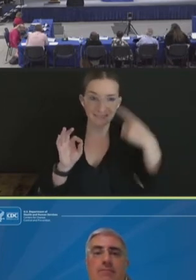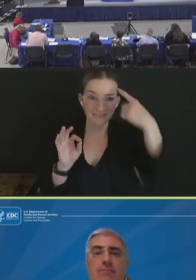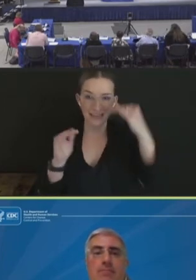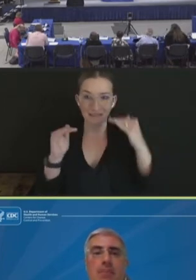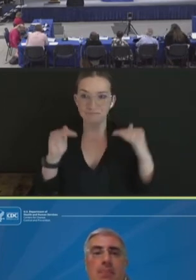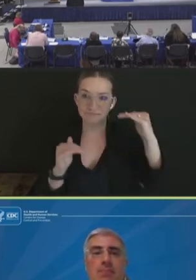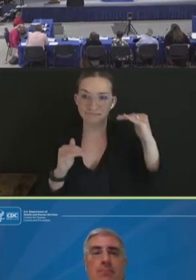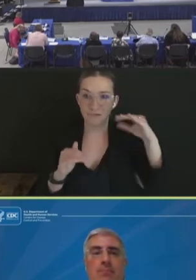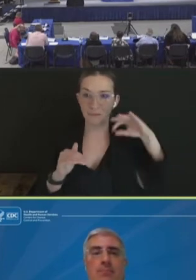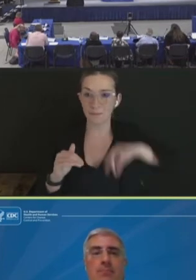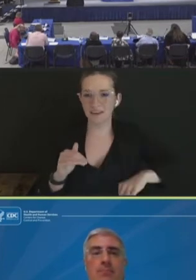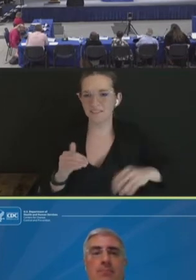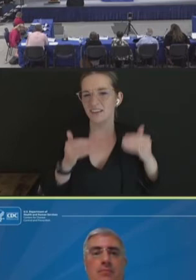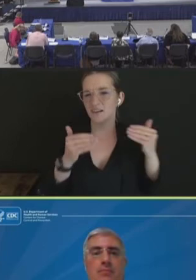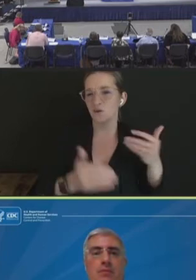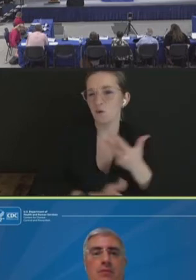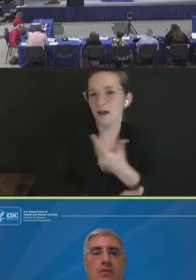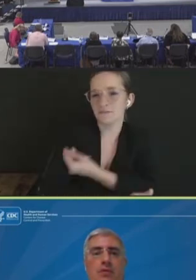slide.